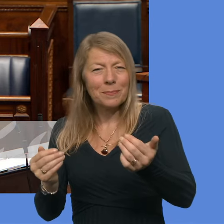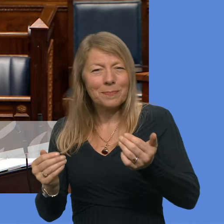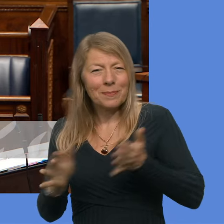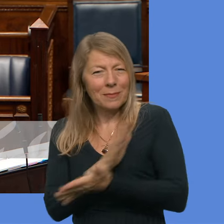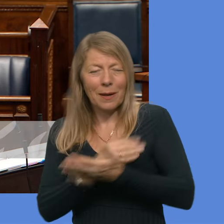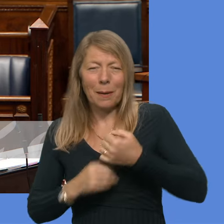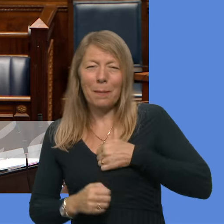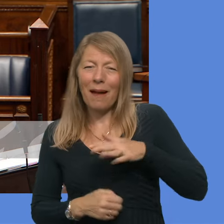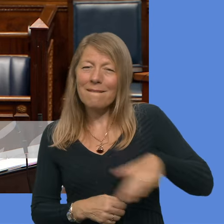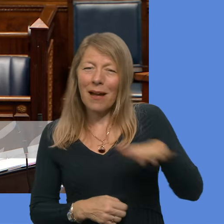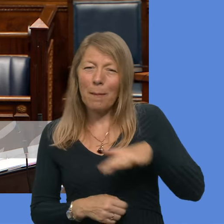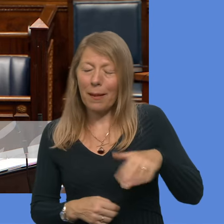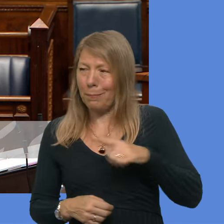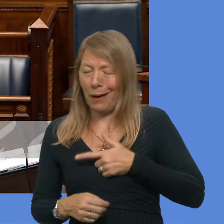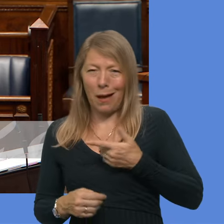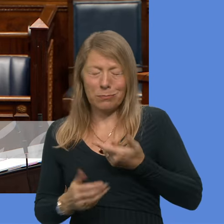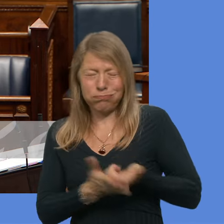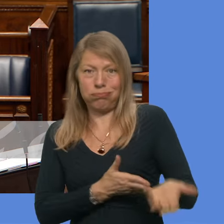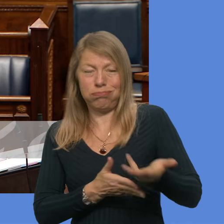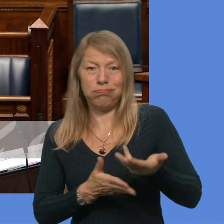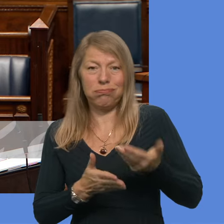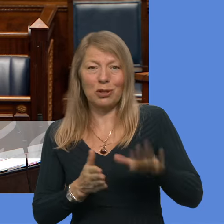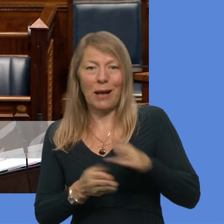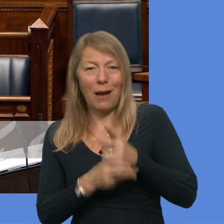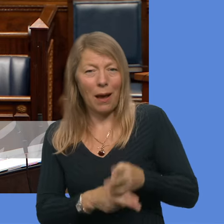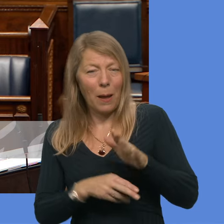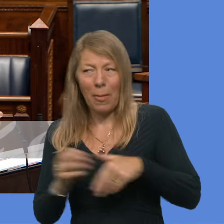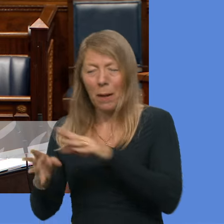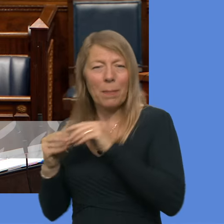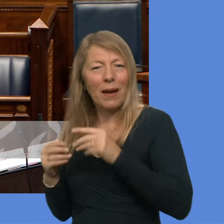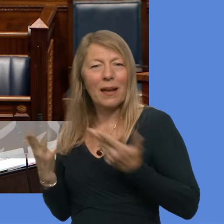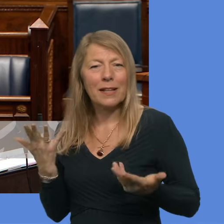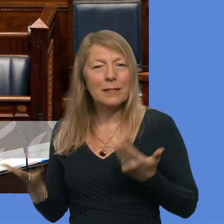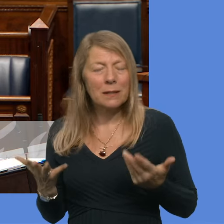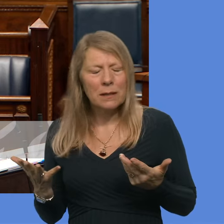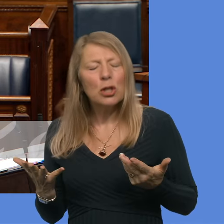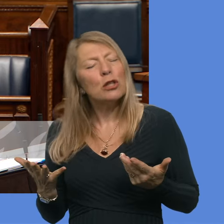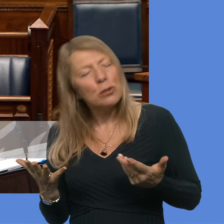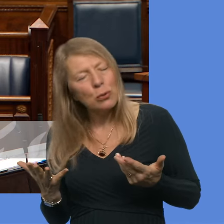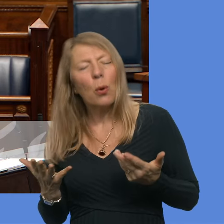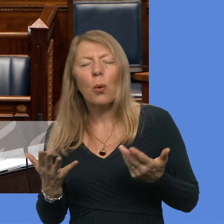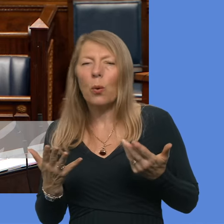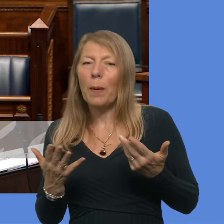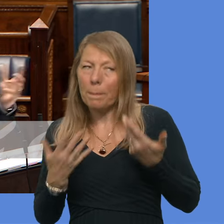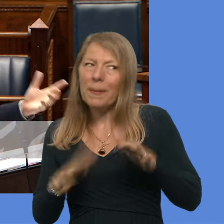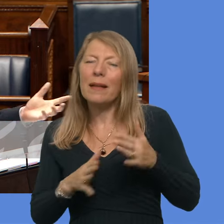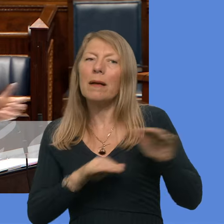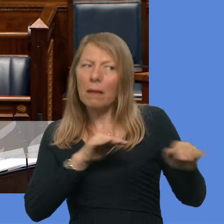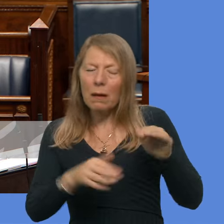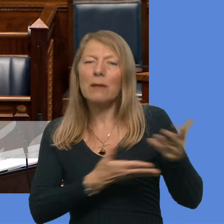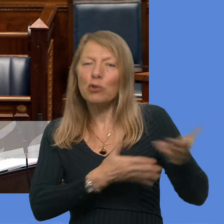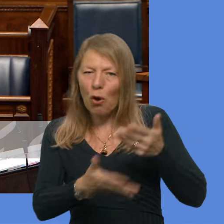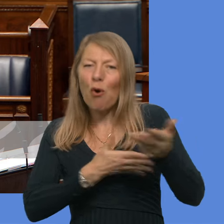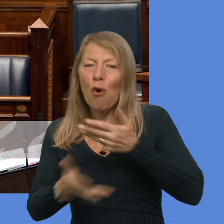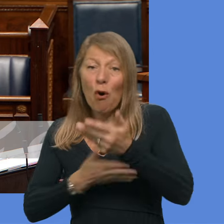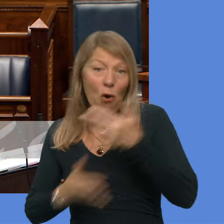family in terms of the resources available to them. So we've already begun discussion and dialogue with people in that regard, and we will